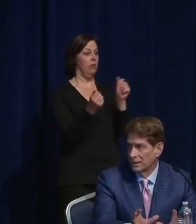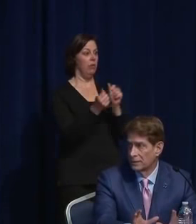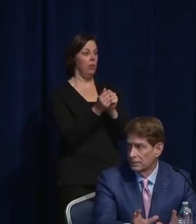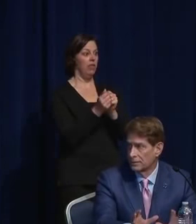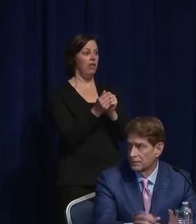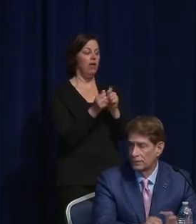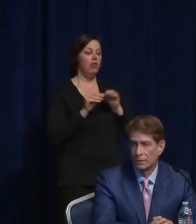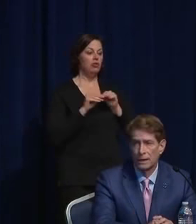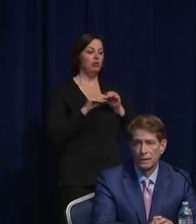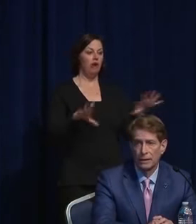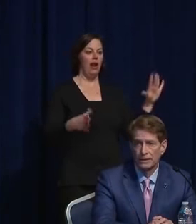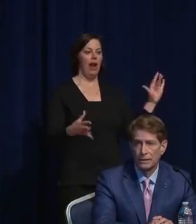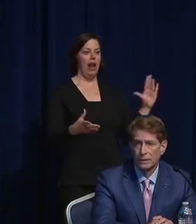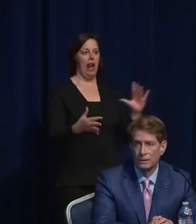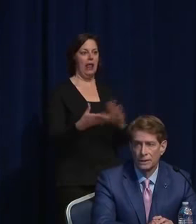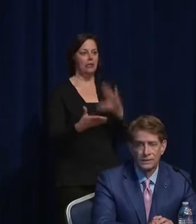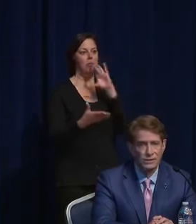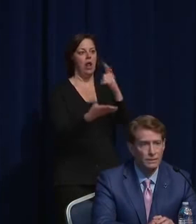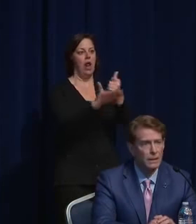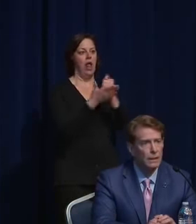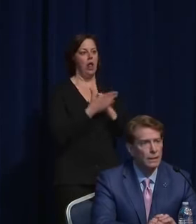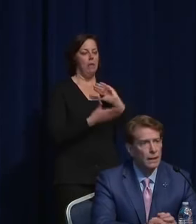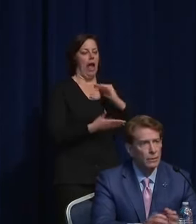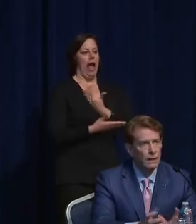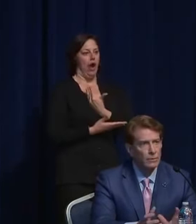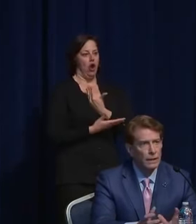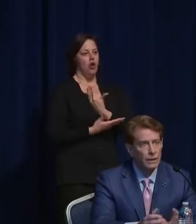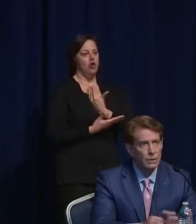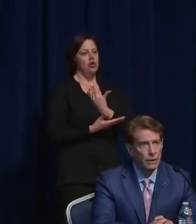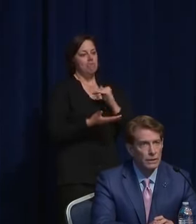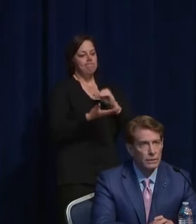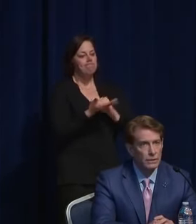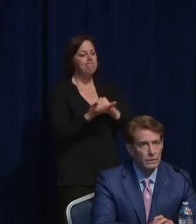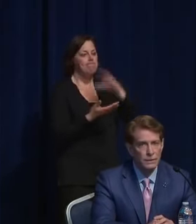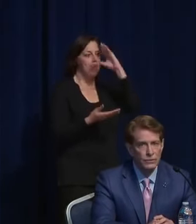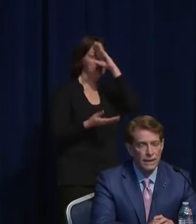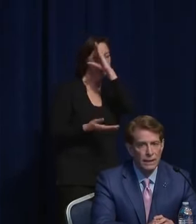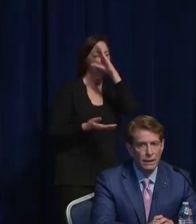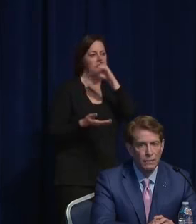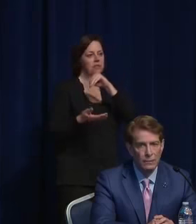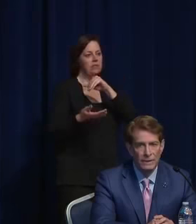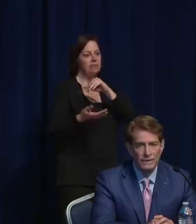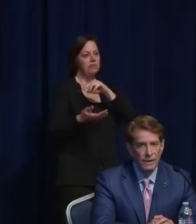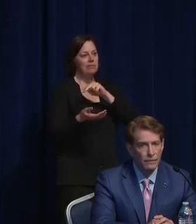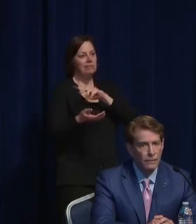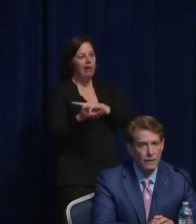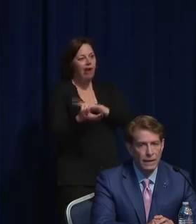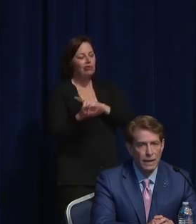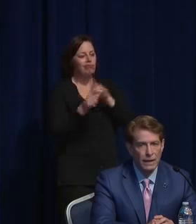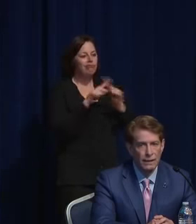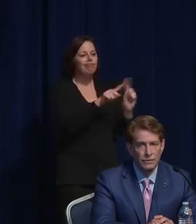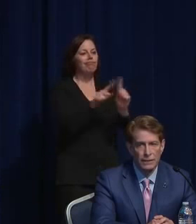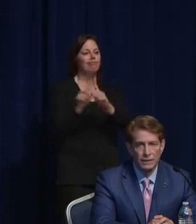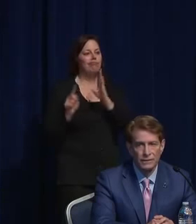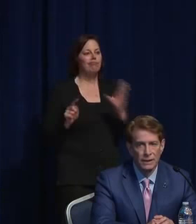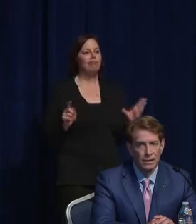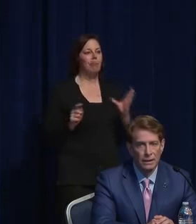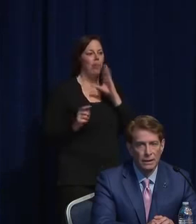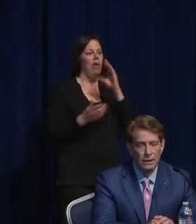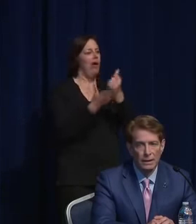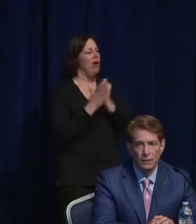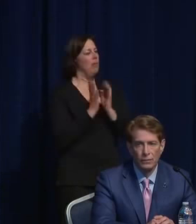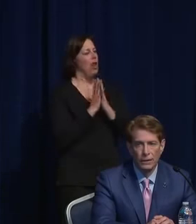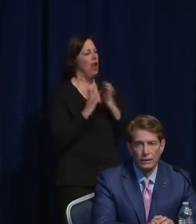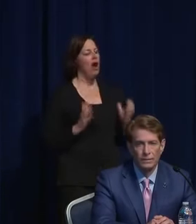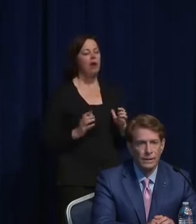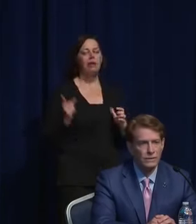make a difference for our healthcare system. And I want everybody to know the Governor has been checking in with myself and my colleagues around the state